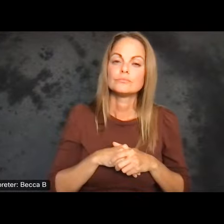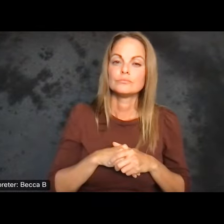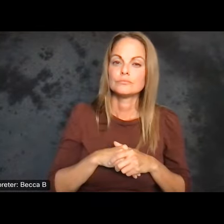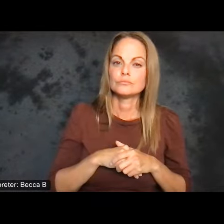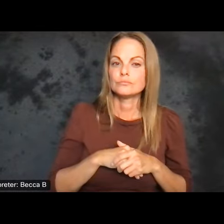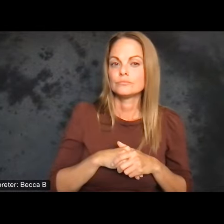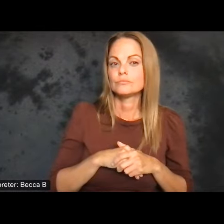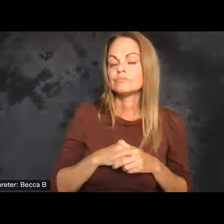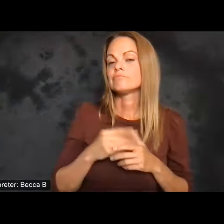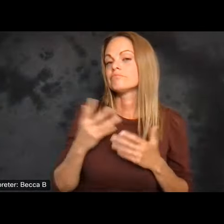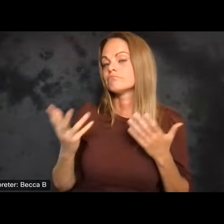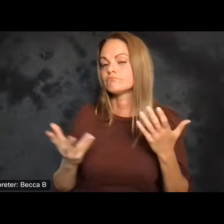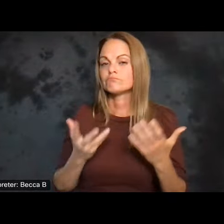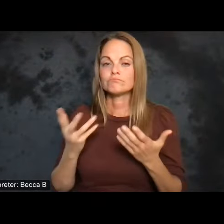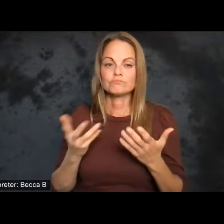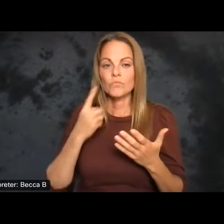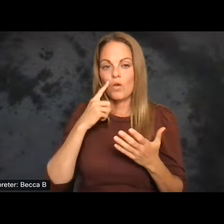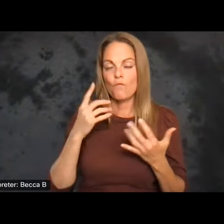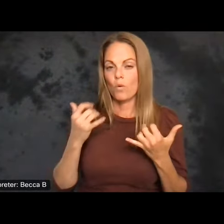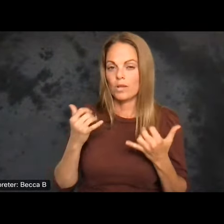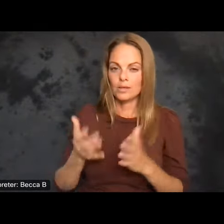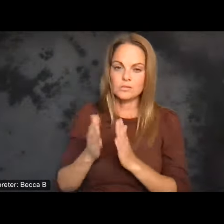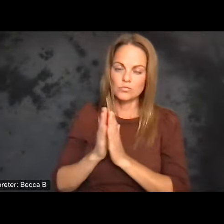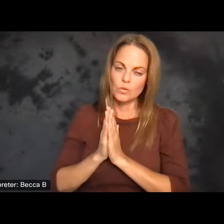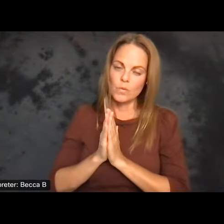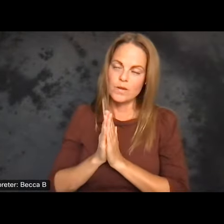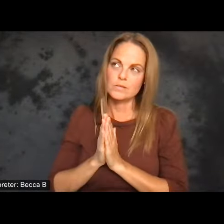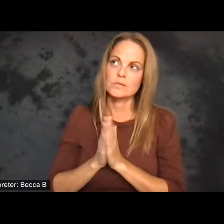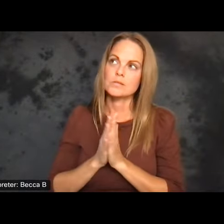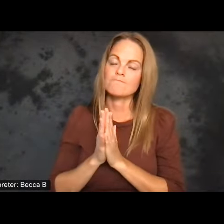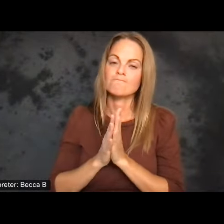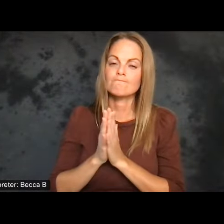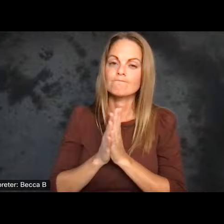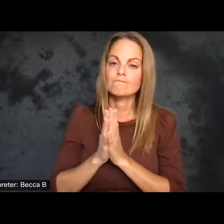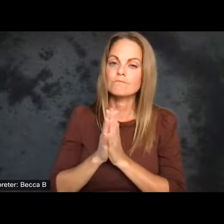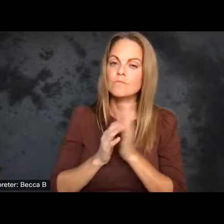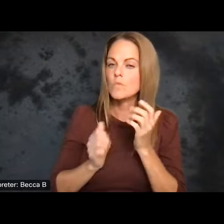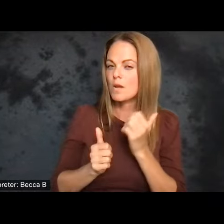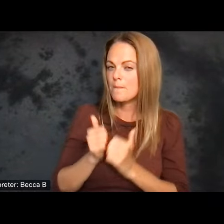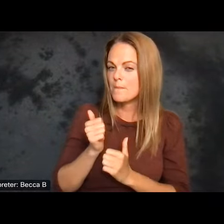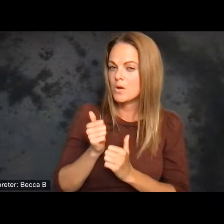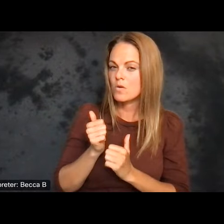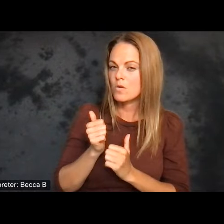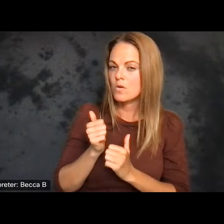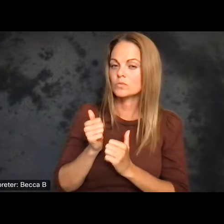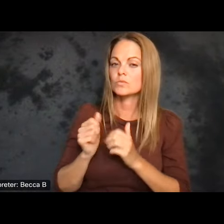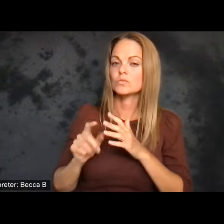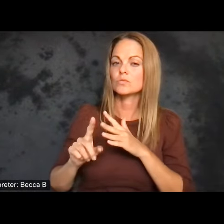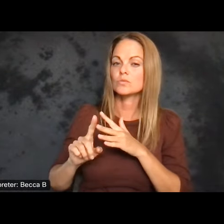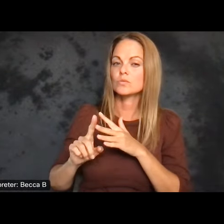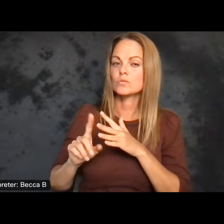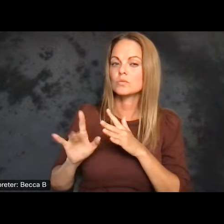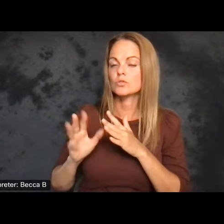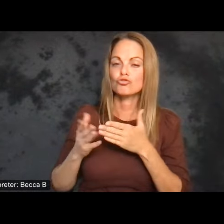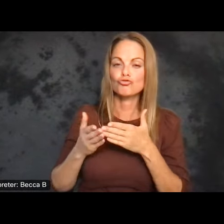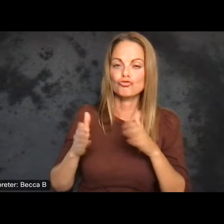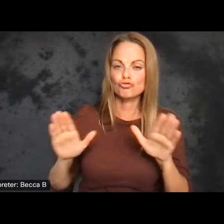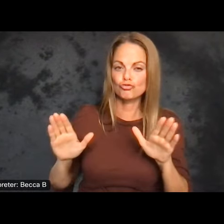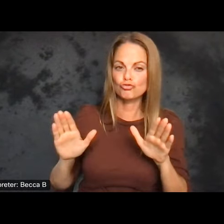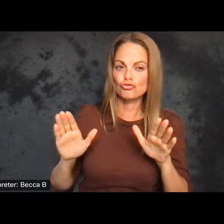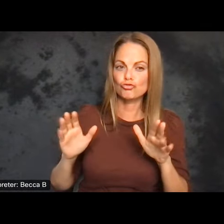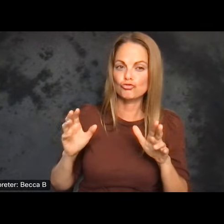for these requests, most of these are sourced. So the general